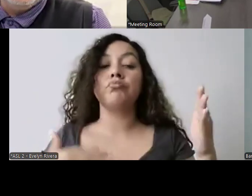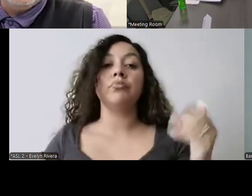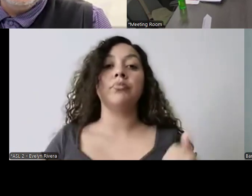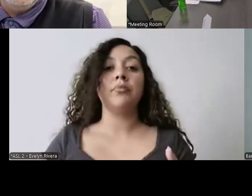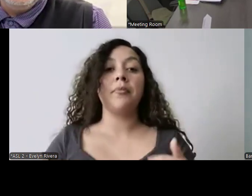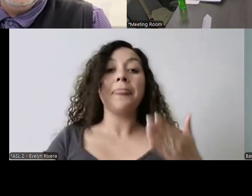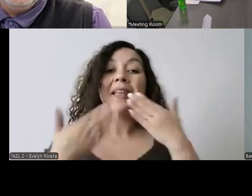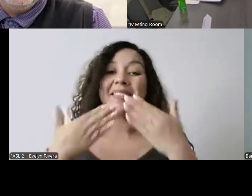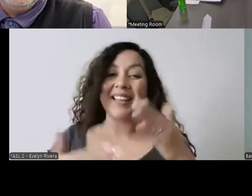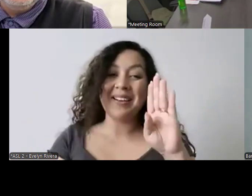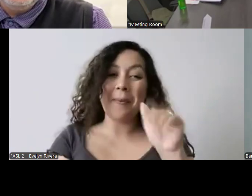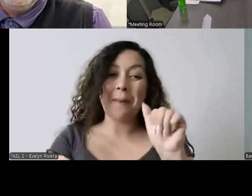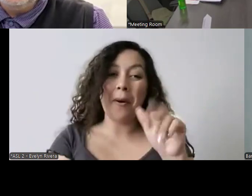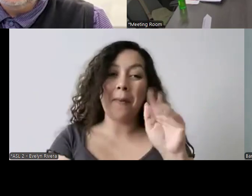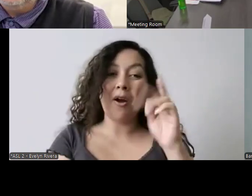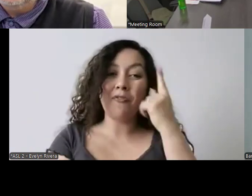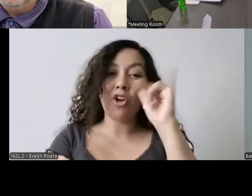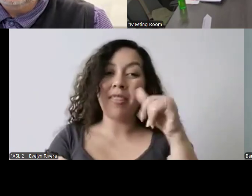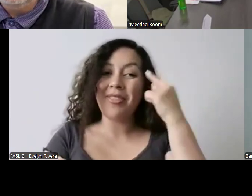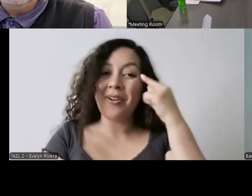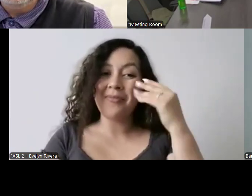Thank you, Barbara, for that thoughtful recommendation.